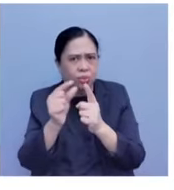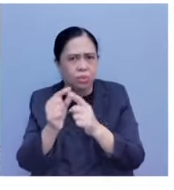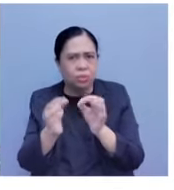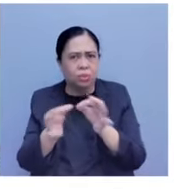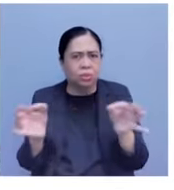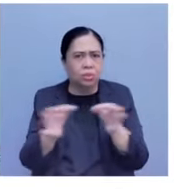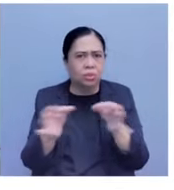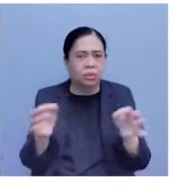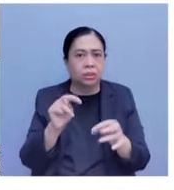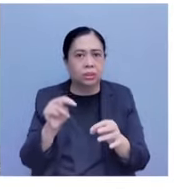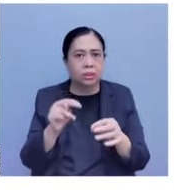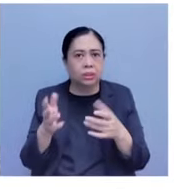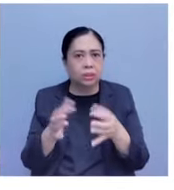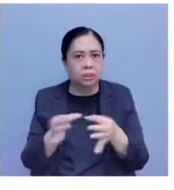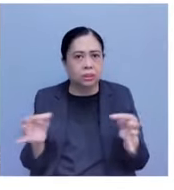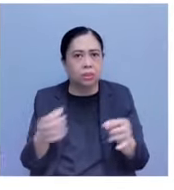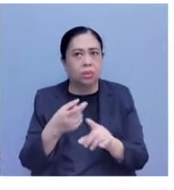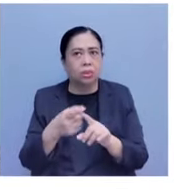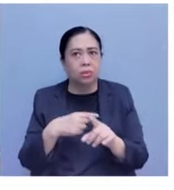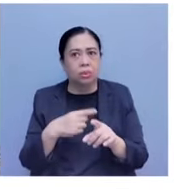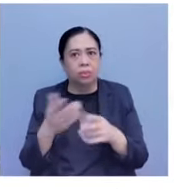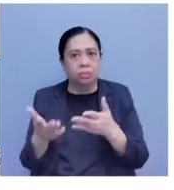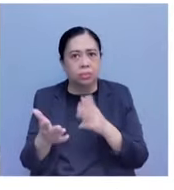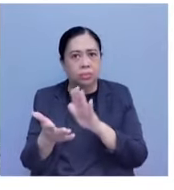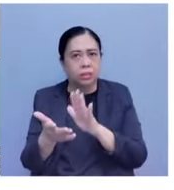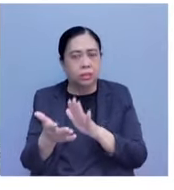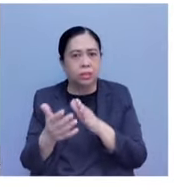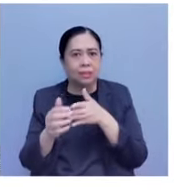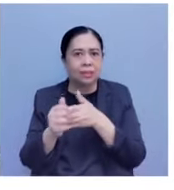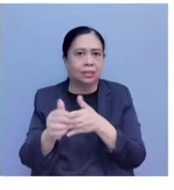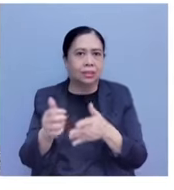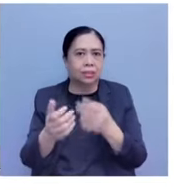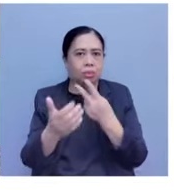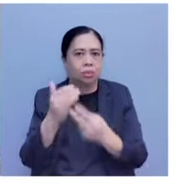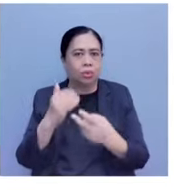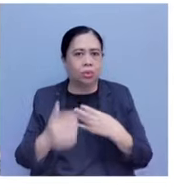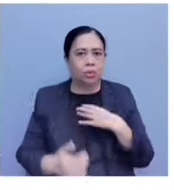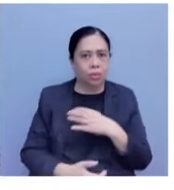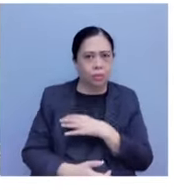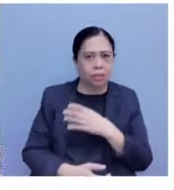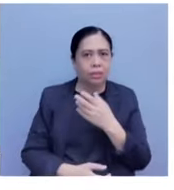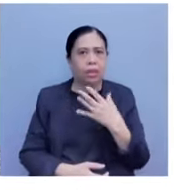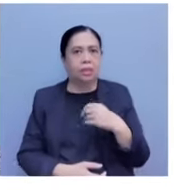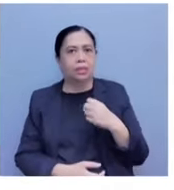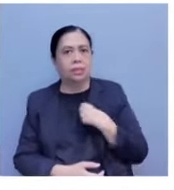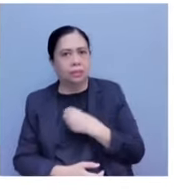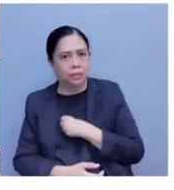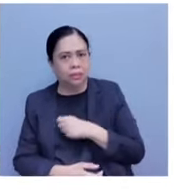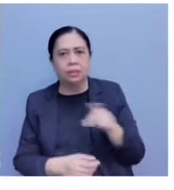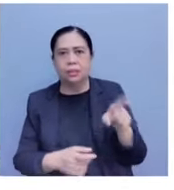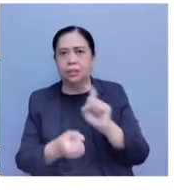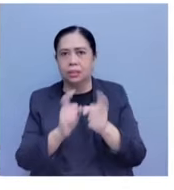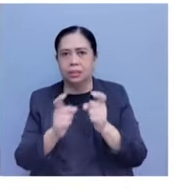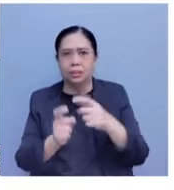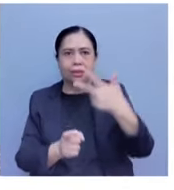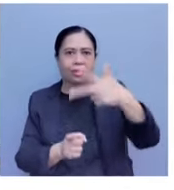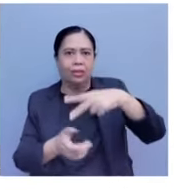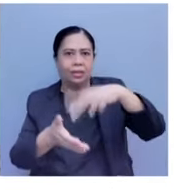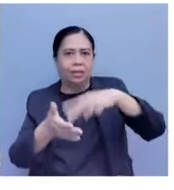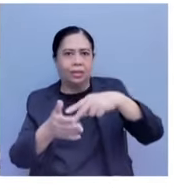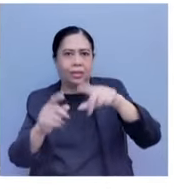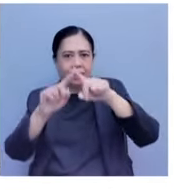were media statements, public statements by the leadership of both houses of Congress that they're revising the third reading